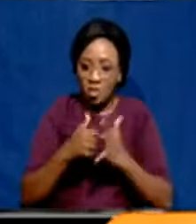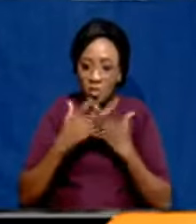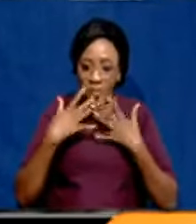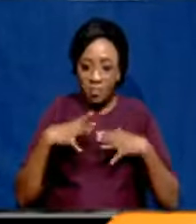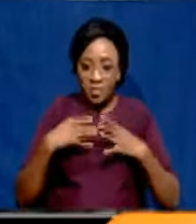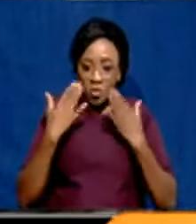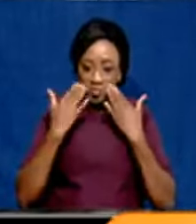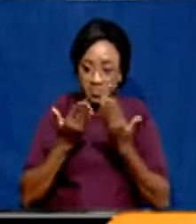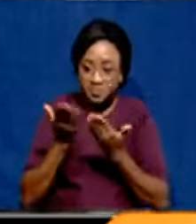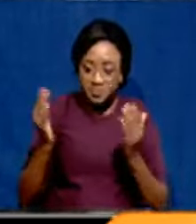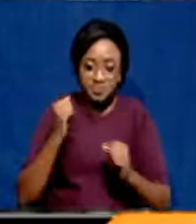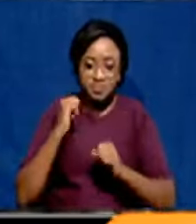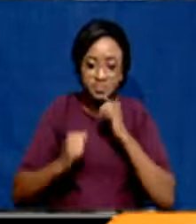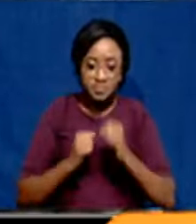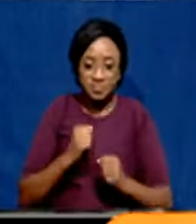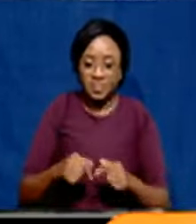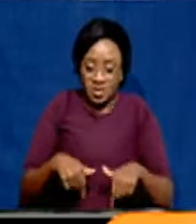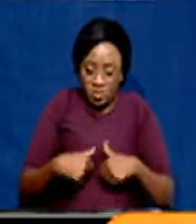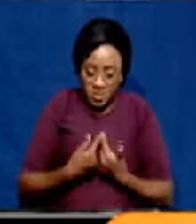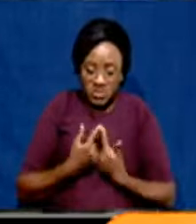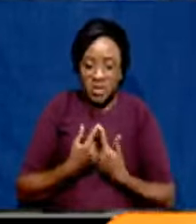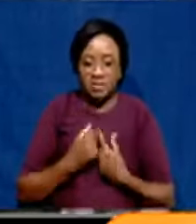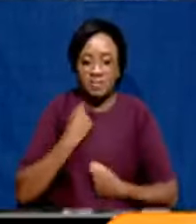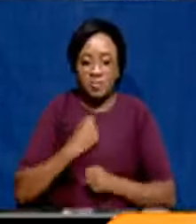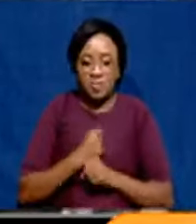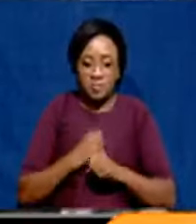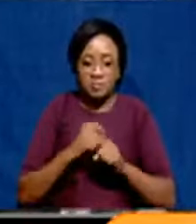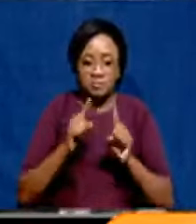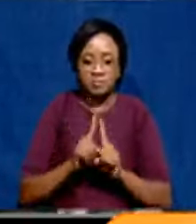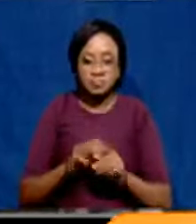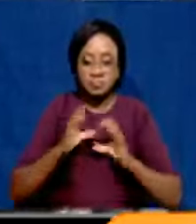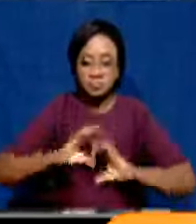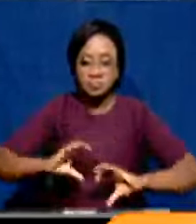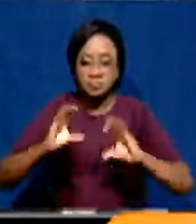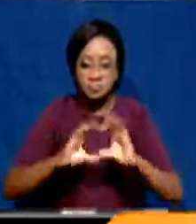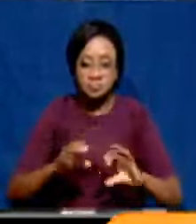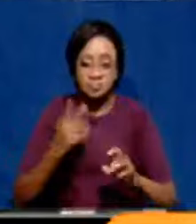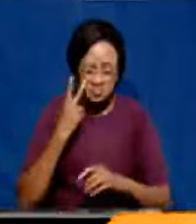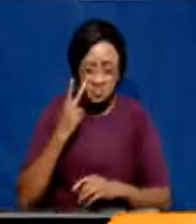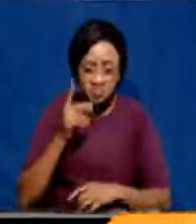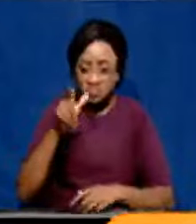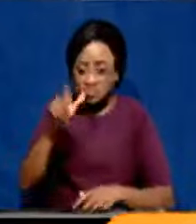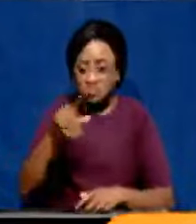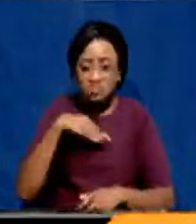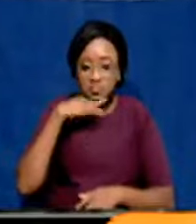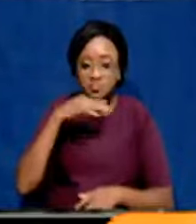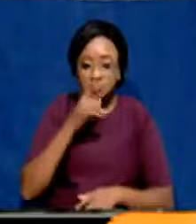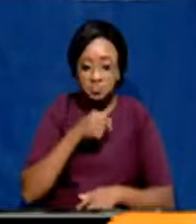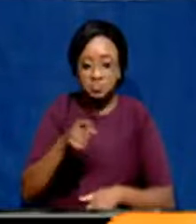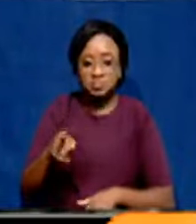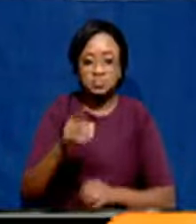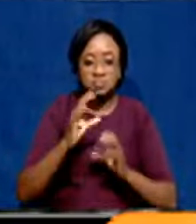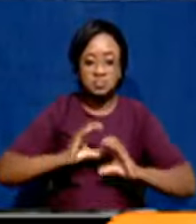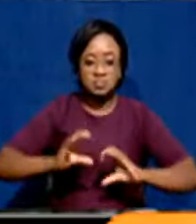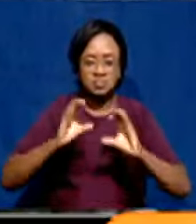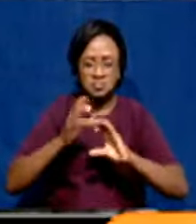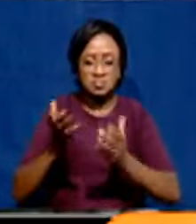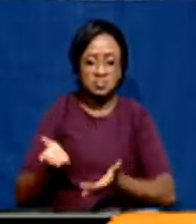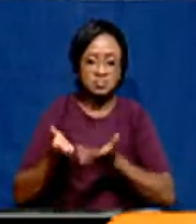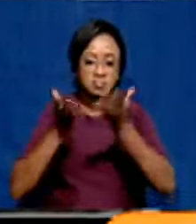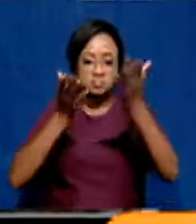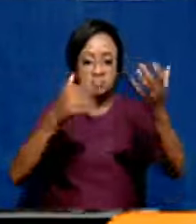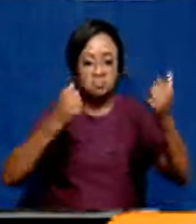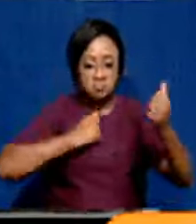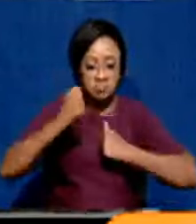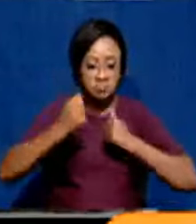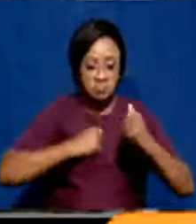see, it's individual efforts and their coaches. Look at Coach Gavi, the late, who has been taken back to Rwanda for